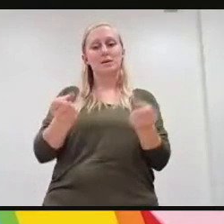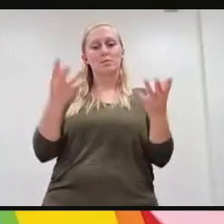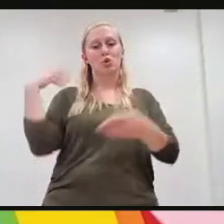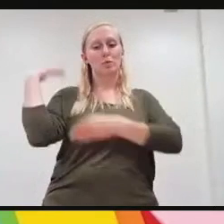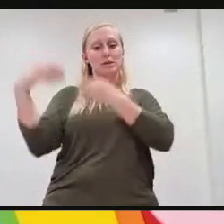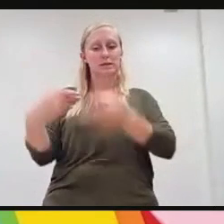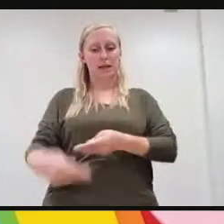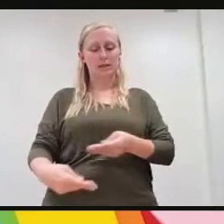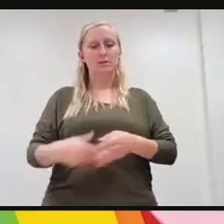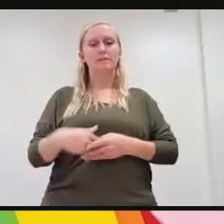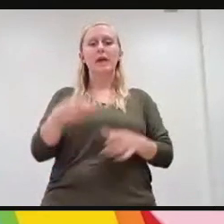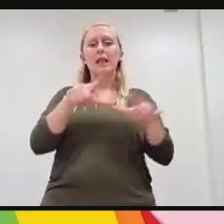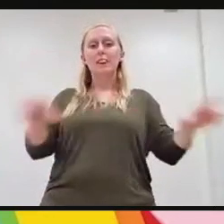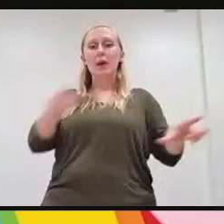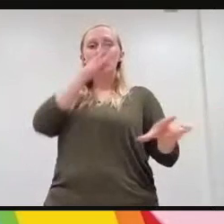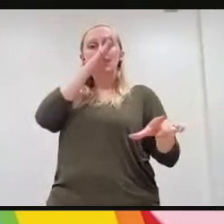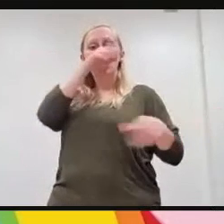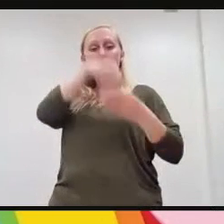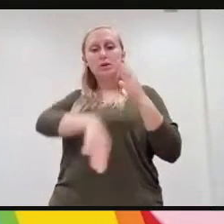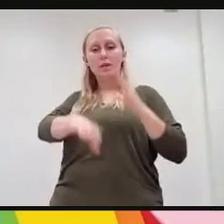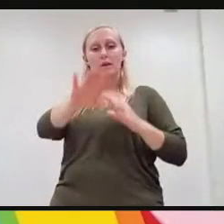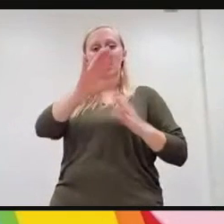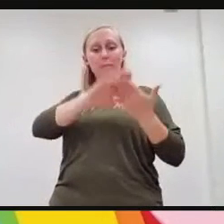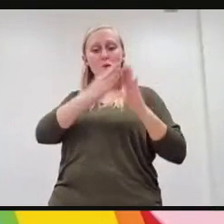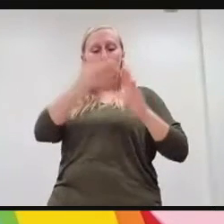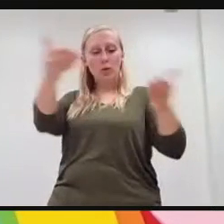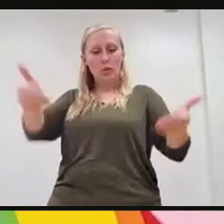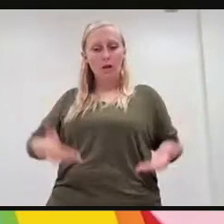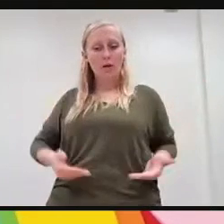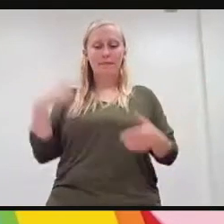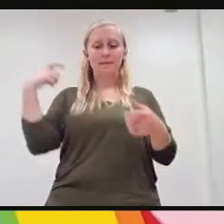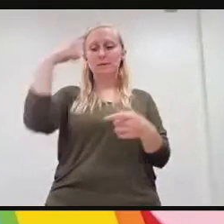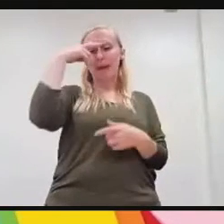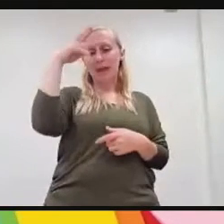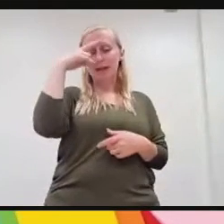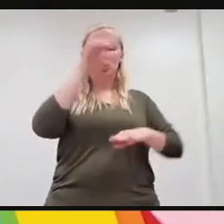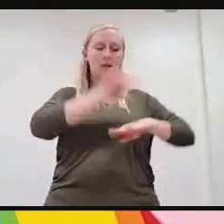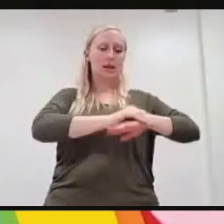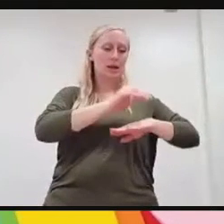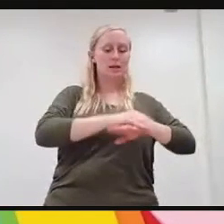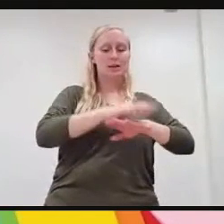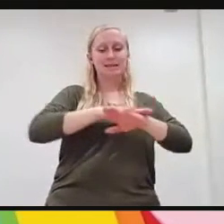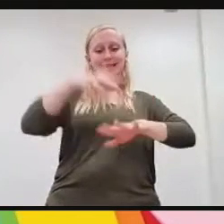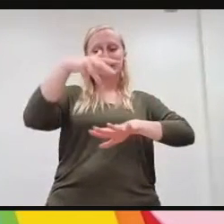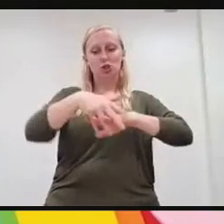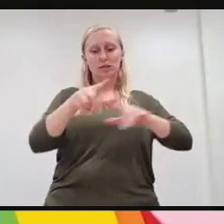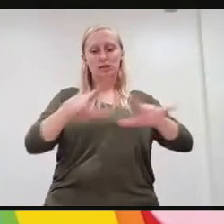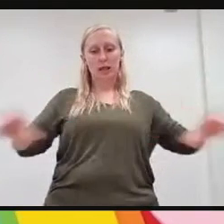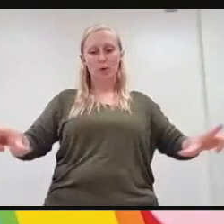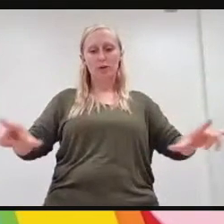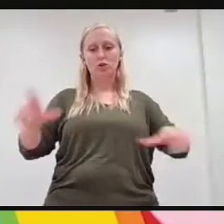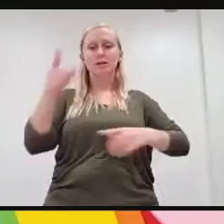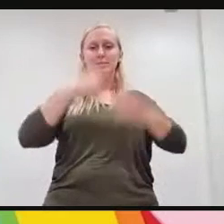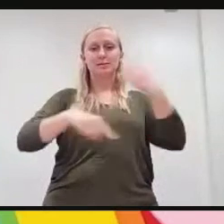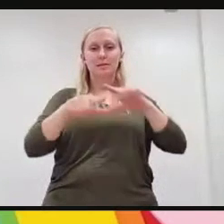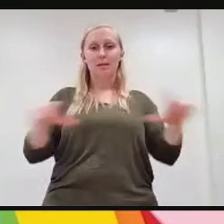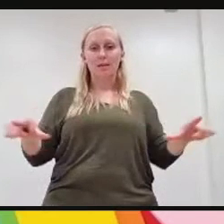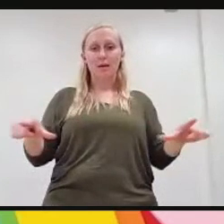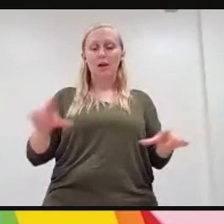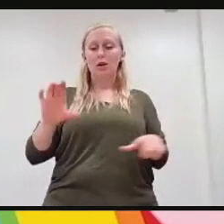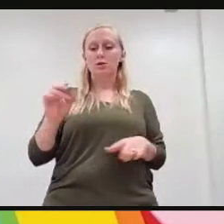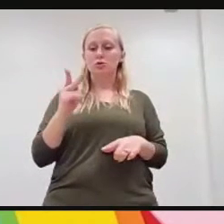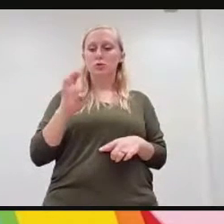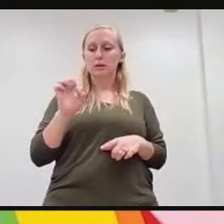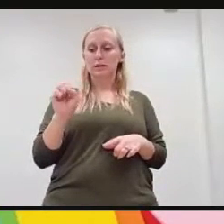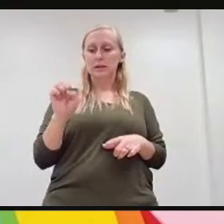descents. Languages spoken in our communities are welcome. Spanish, English, indigenous languages, sign language,